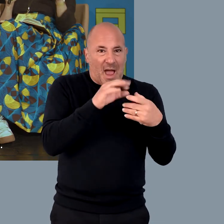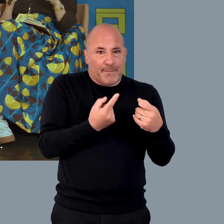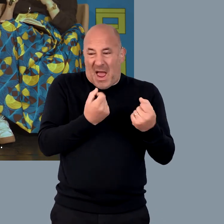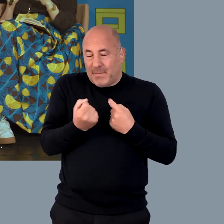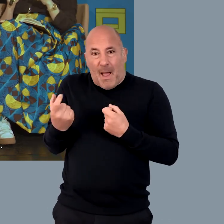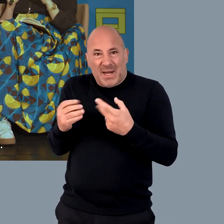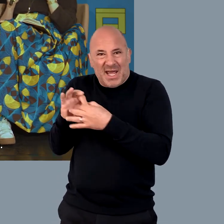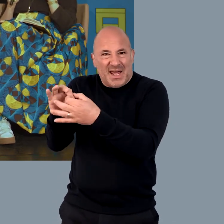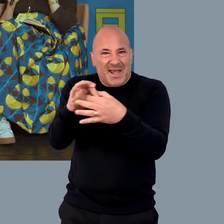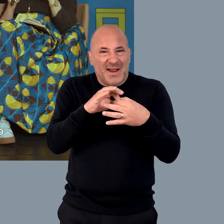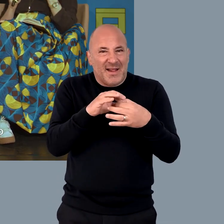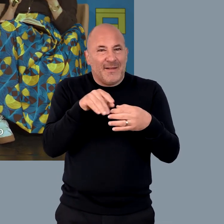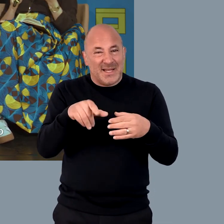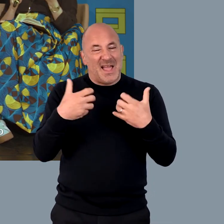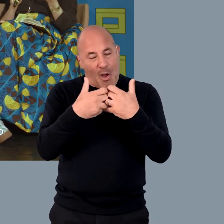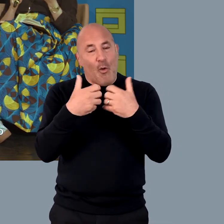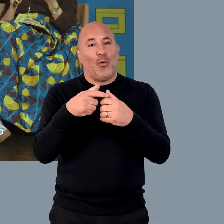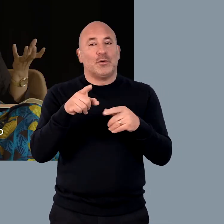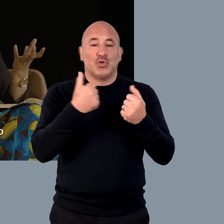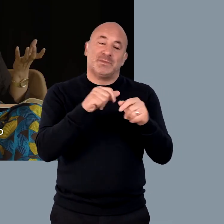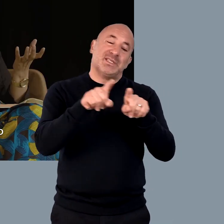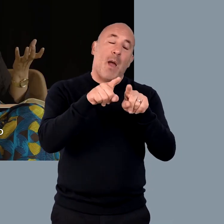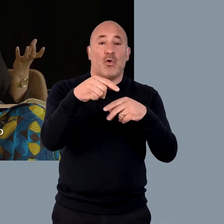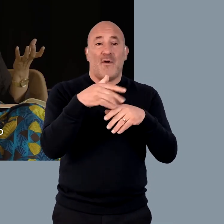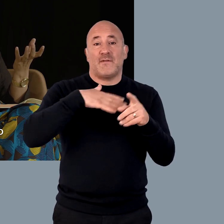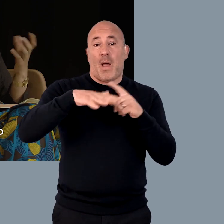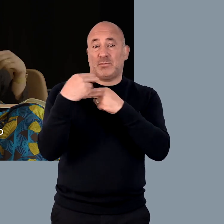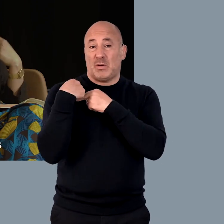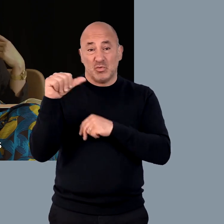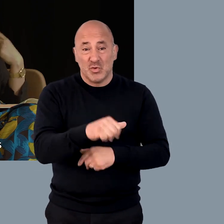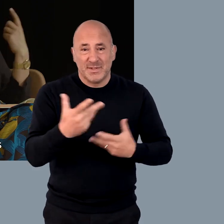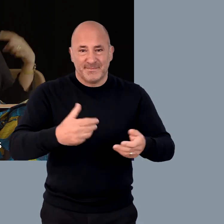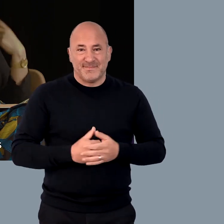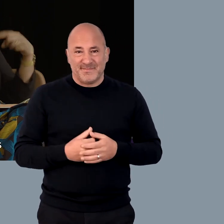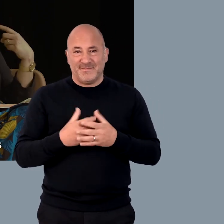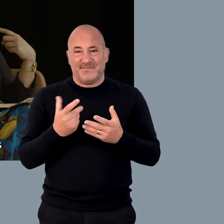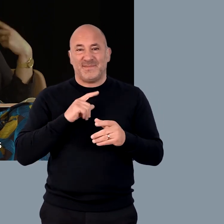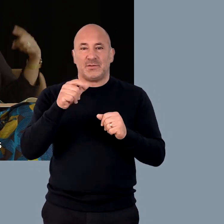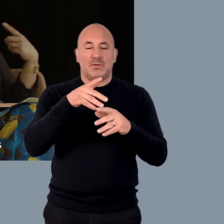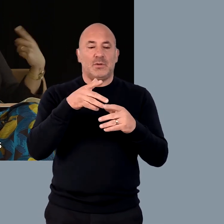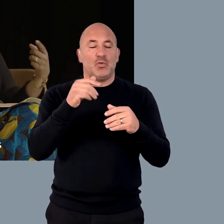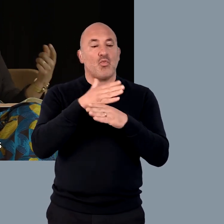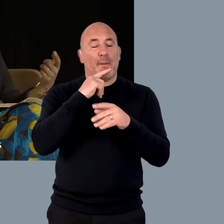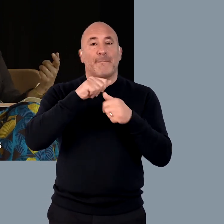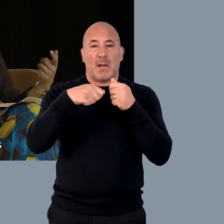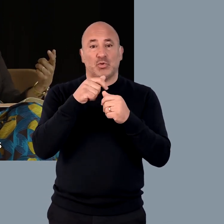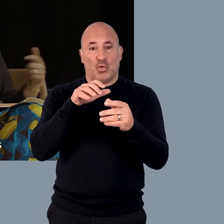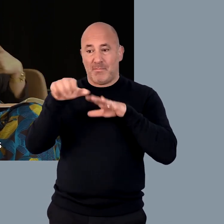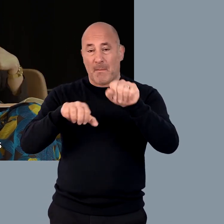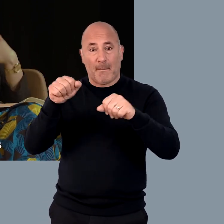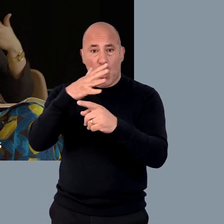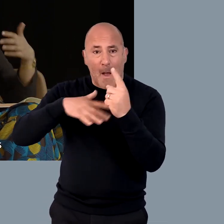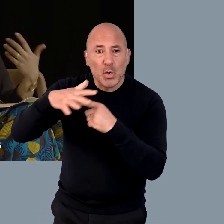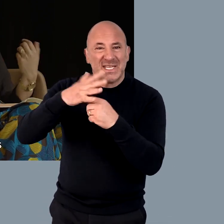enable other things to happen. And that's kind of where we should get to with environmental responsibility. It's actually helping you to do your work in a better